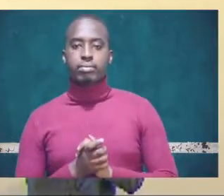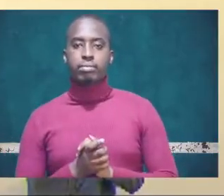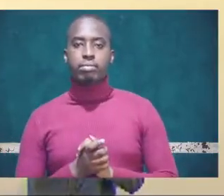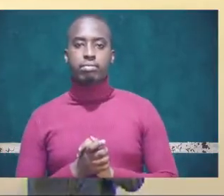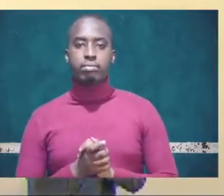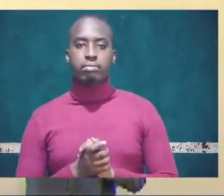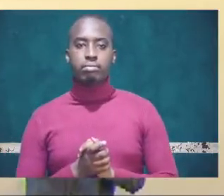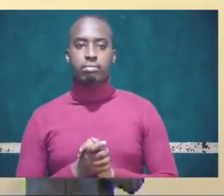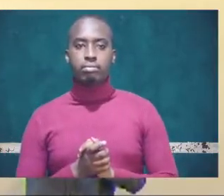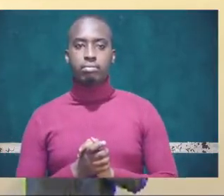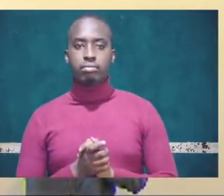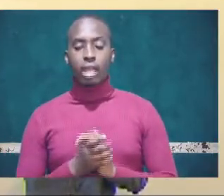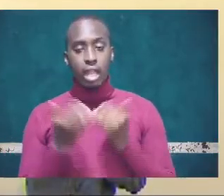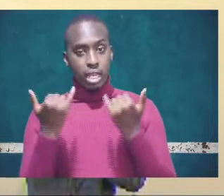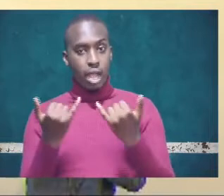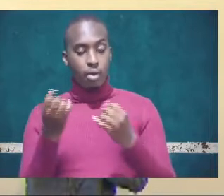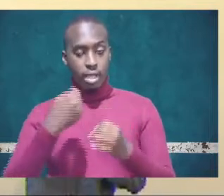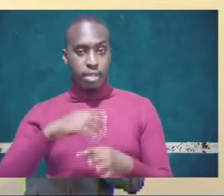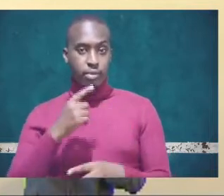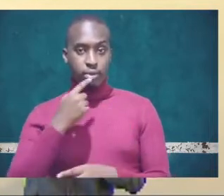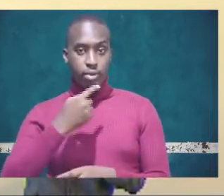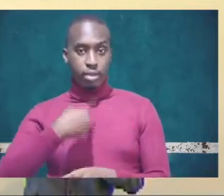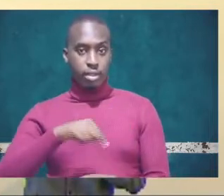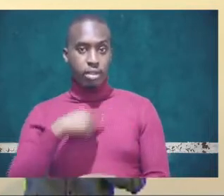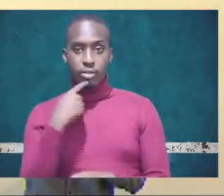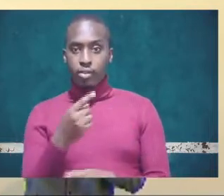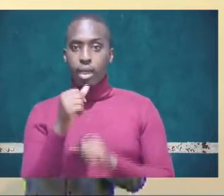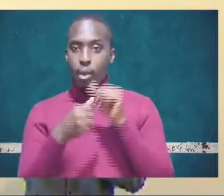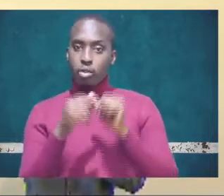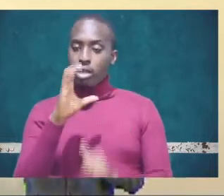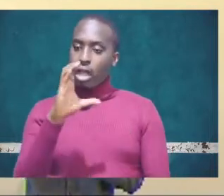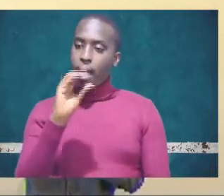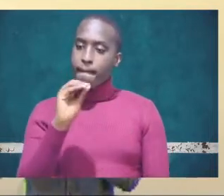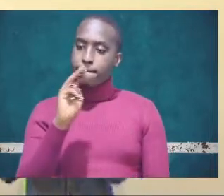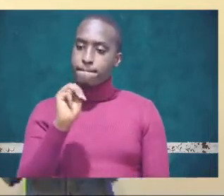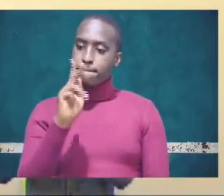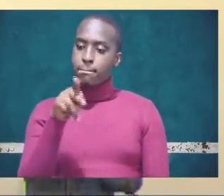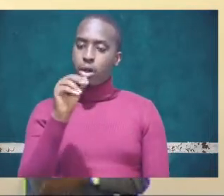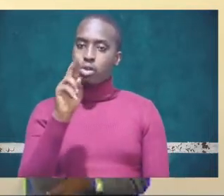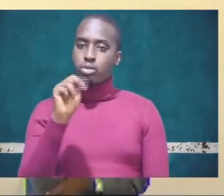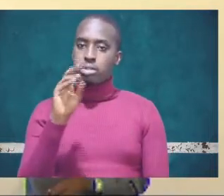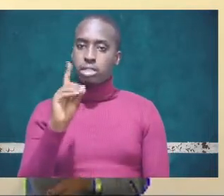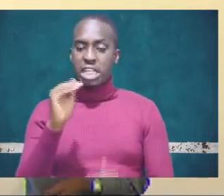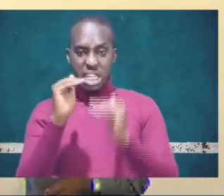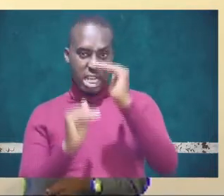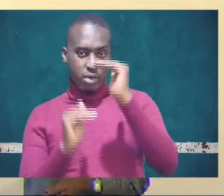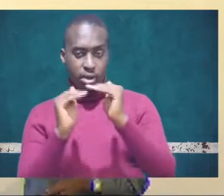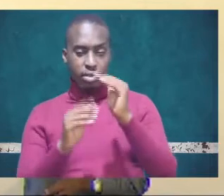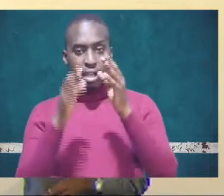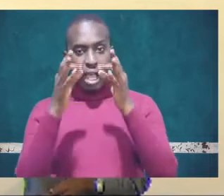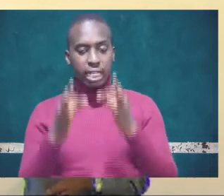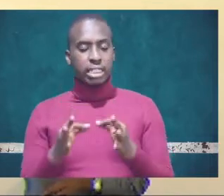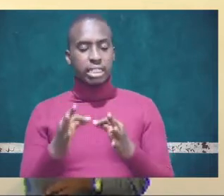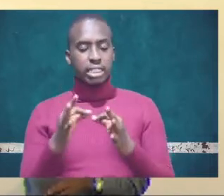Now, when we talk about compound inequalities, I think every one of you is getting something